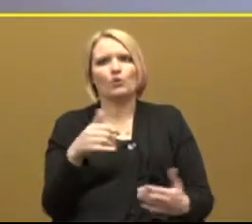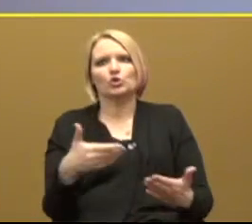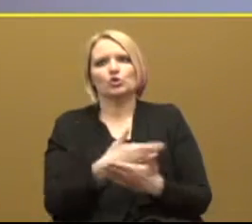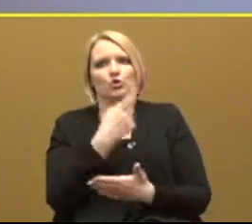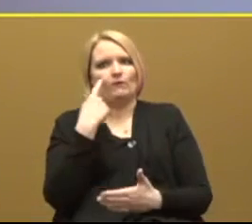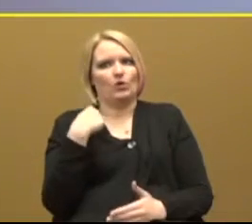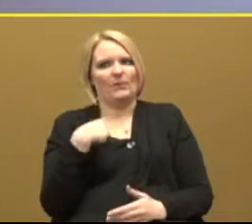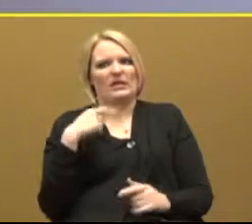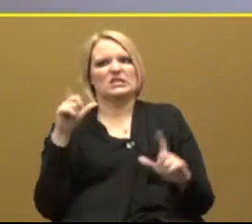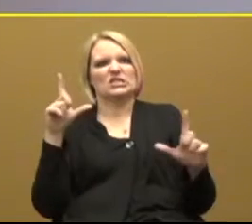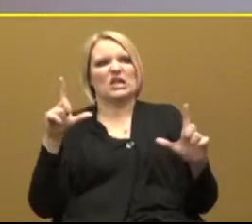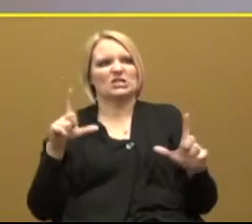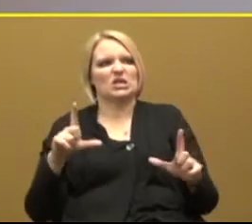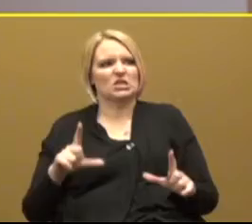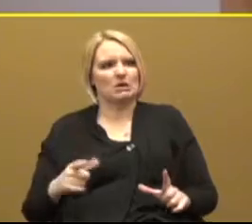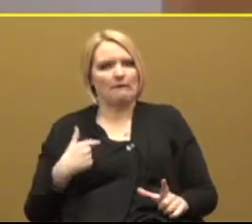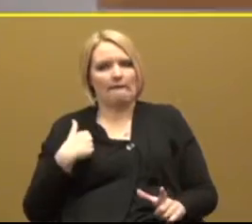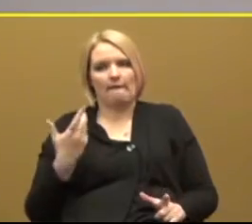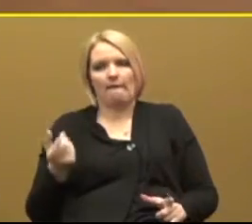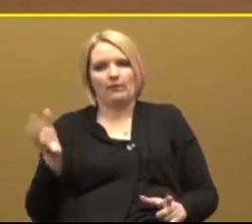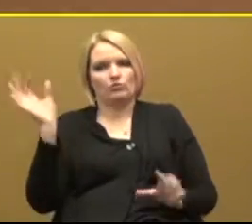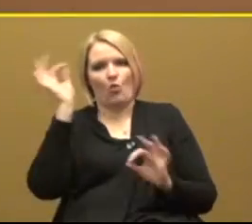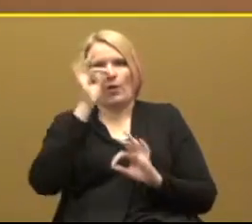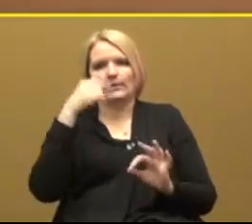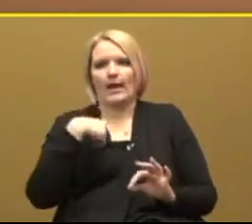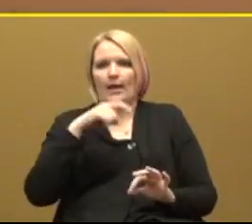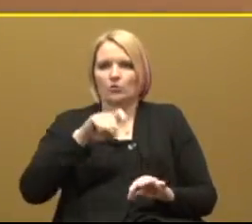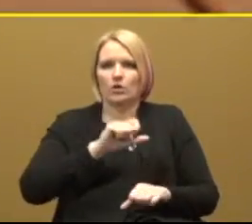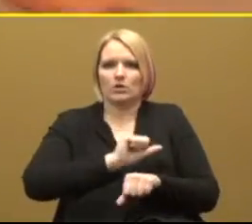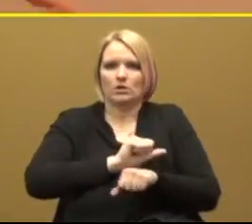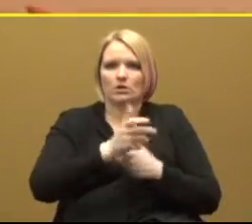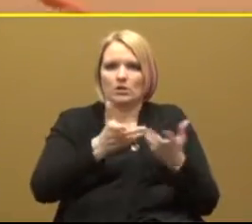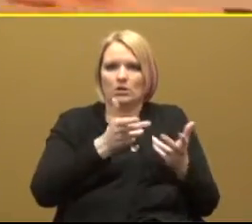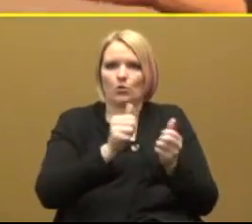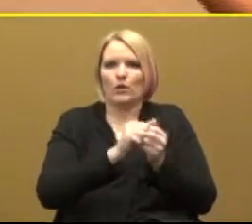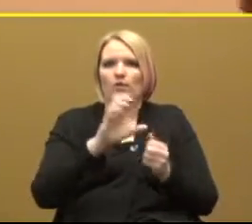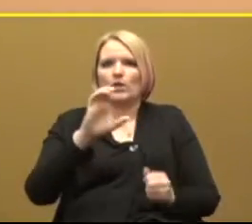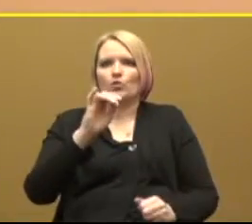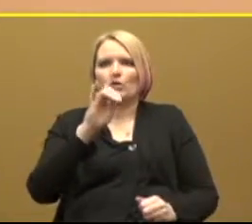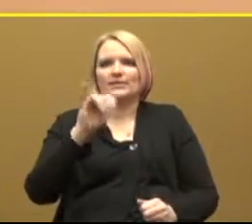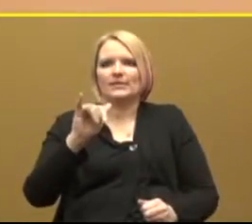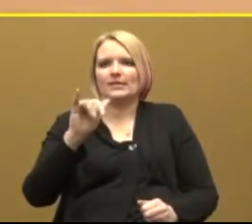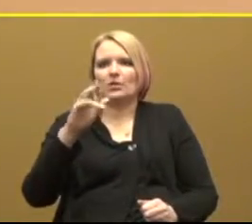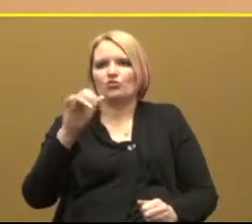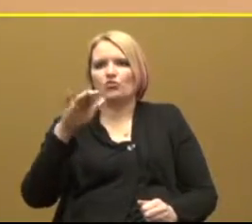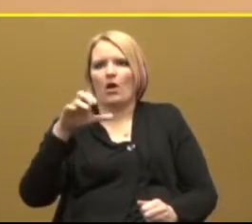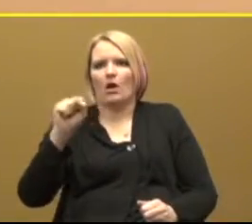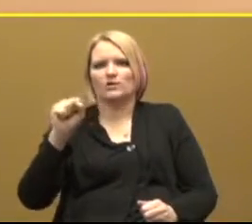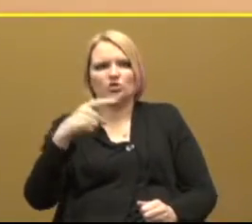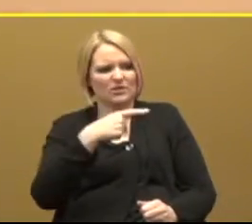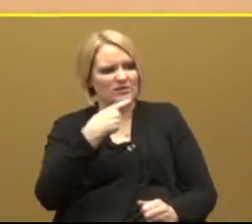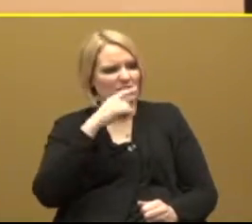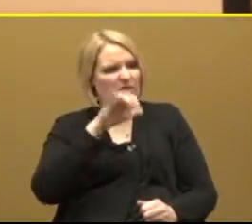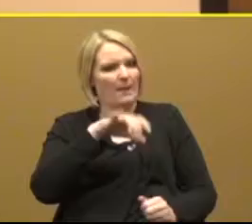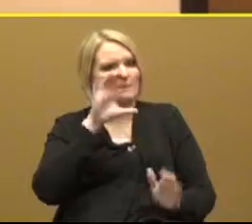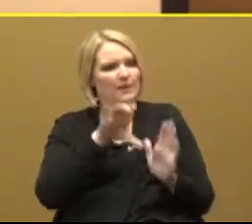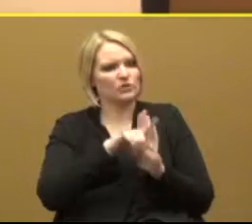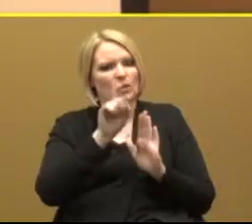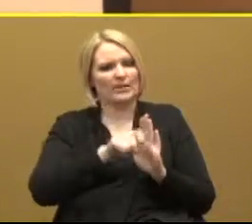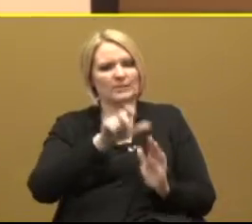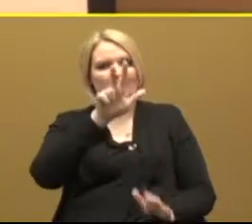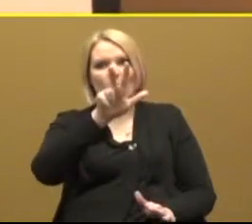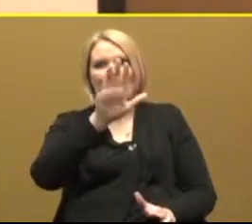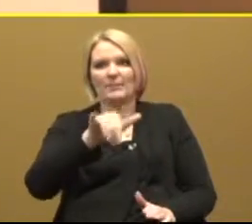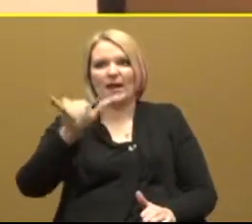ball game for me, guys. I had no idea. So I had to work with, well, Kristi Probst, who said these icons have to be at least 3